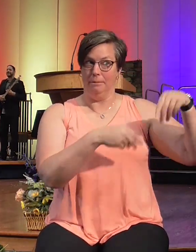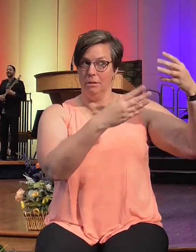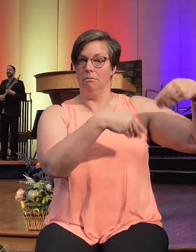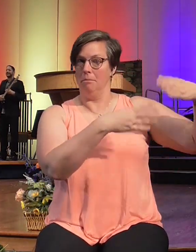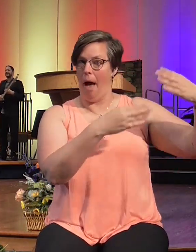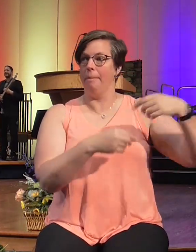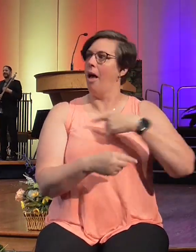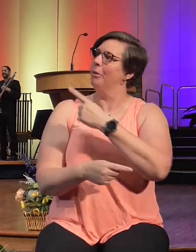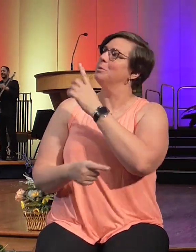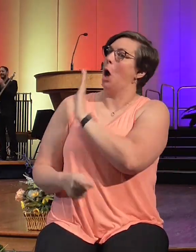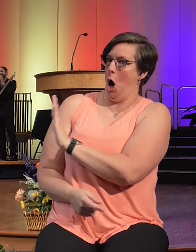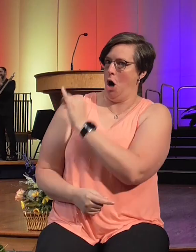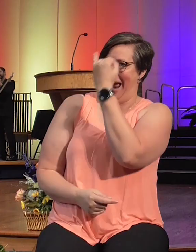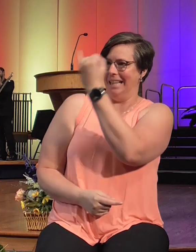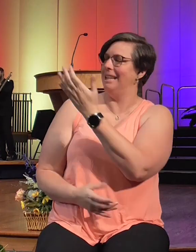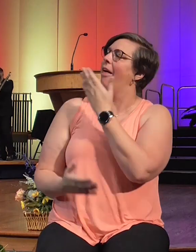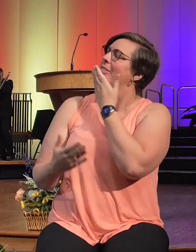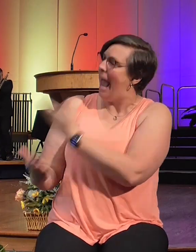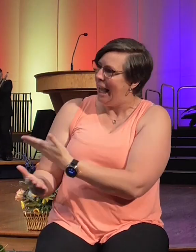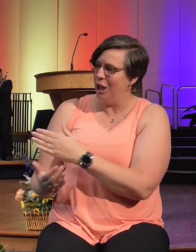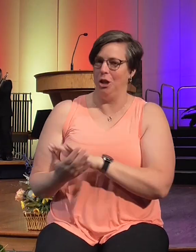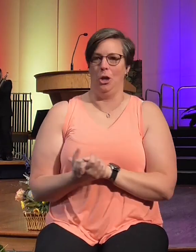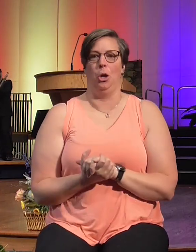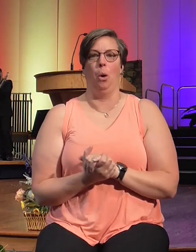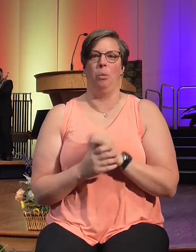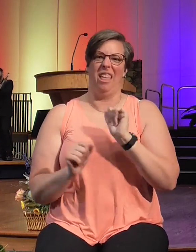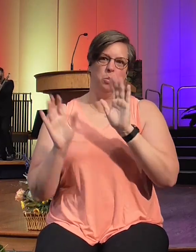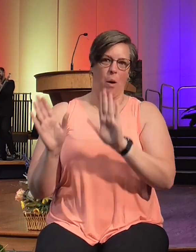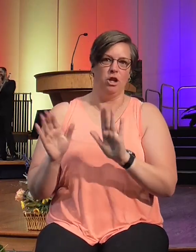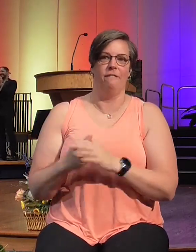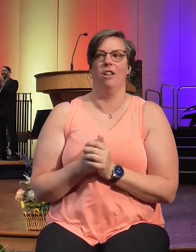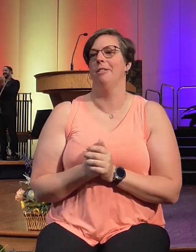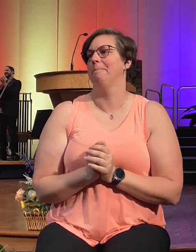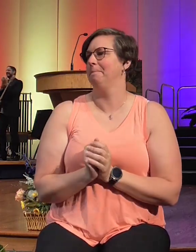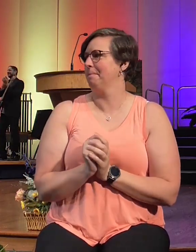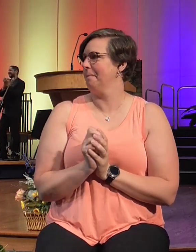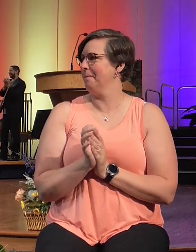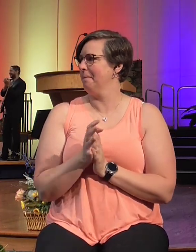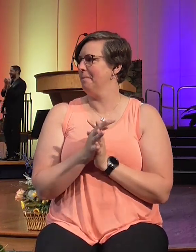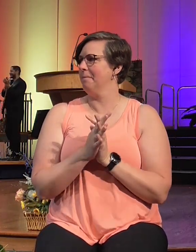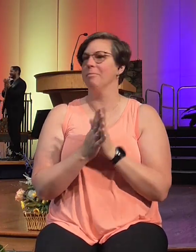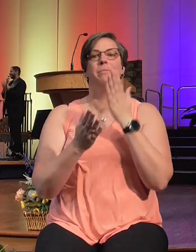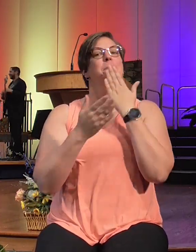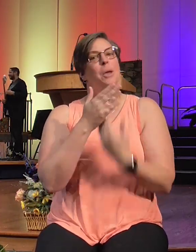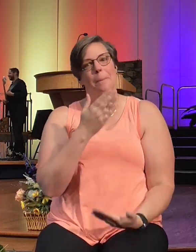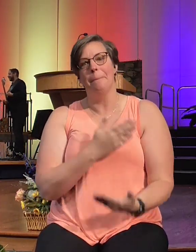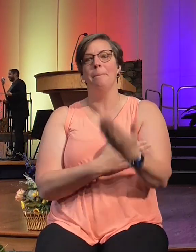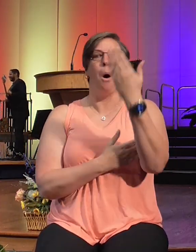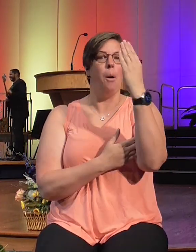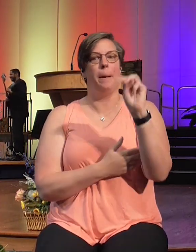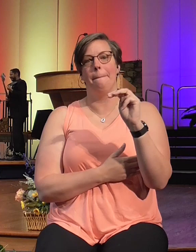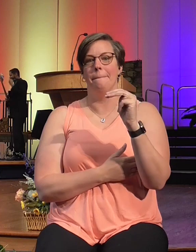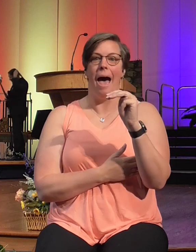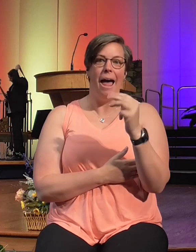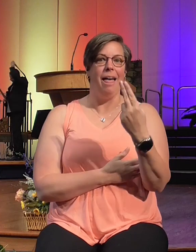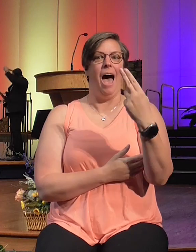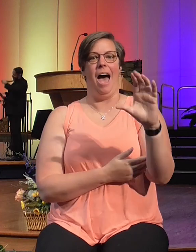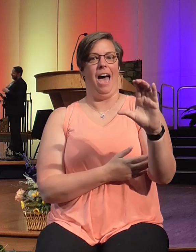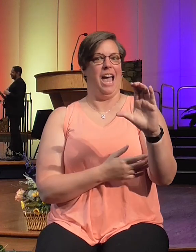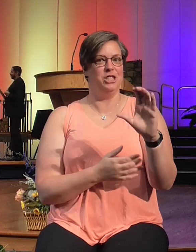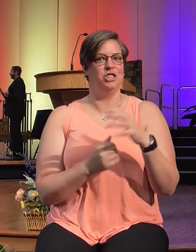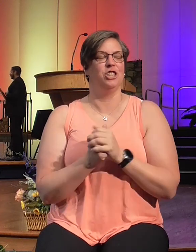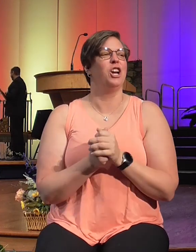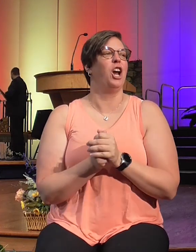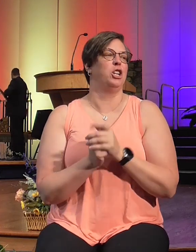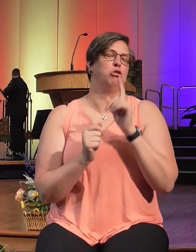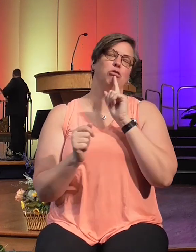so thank you for thinking of that. We get to acknowledge people, which is wonderful. Yes. Good morning, Mile High. So glad to have